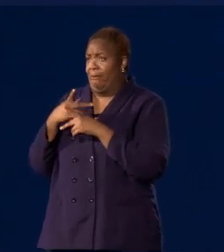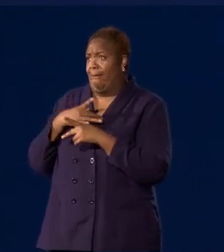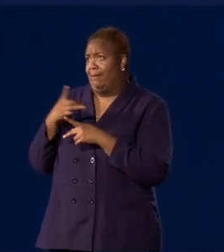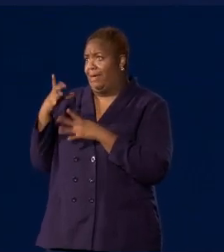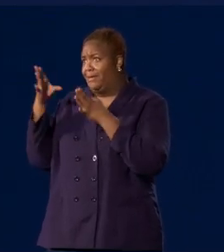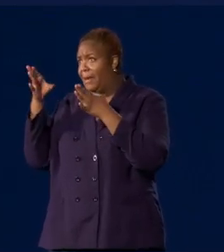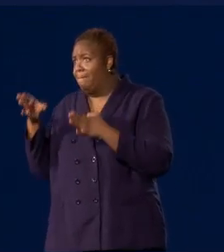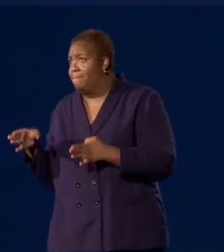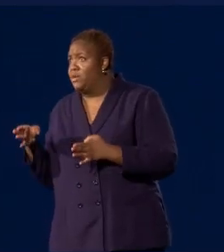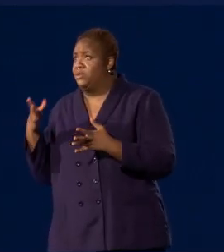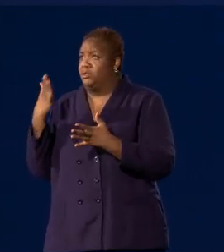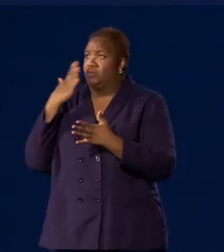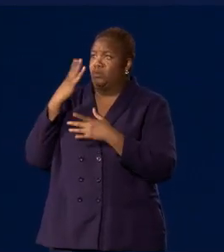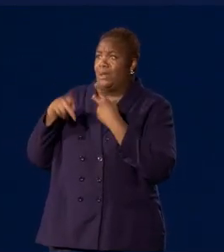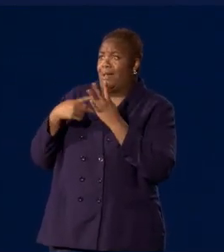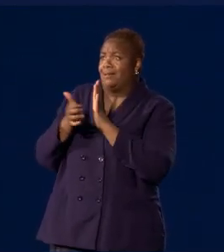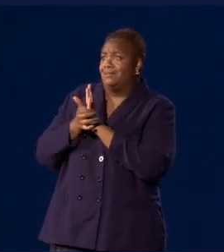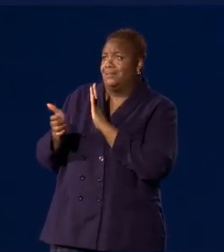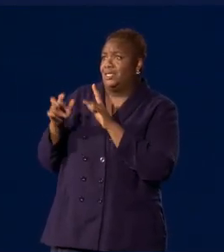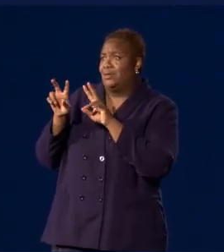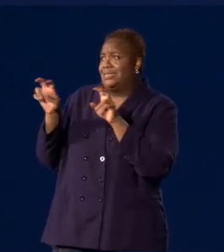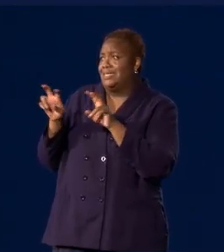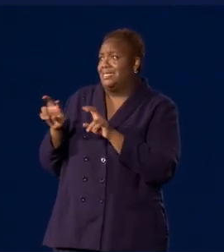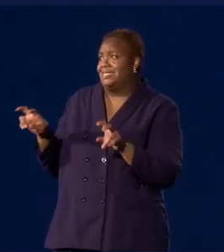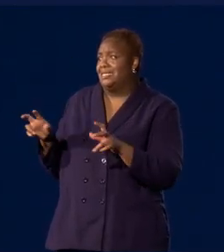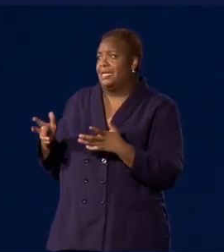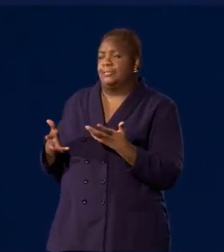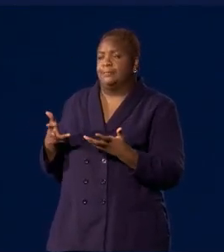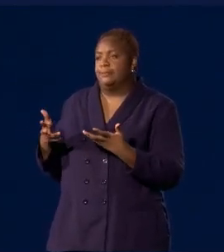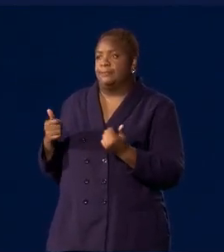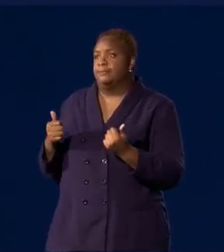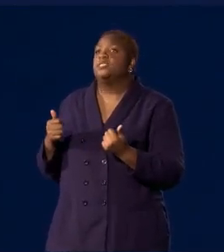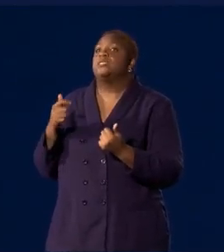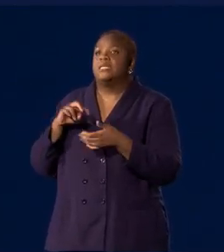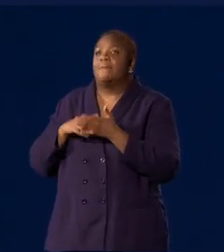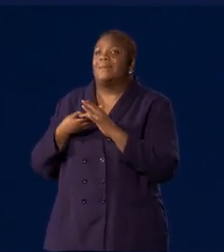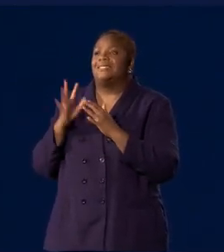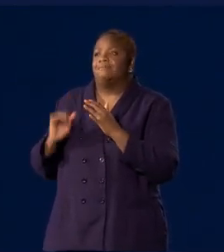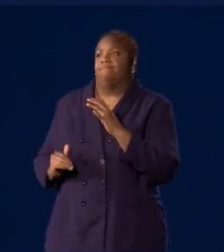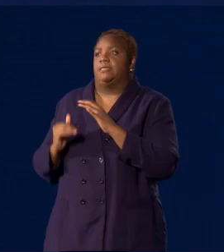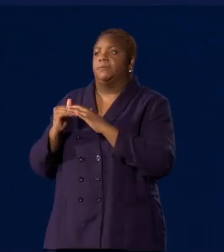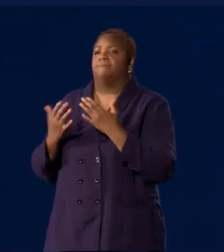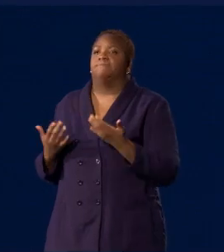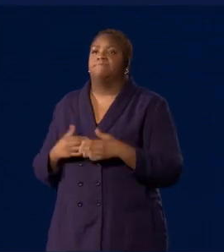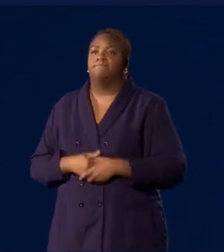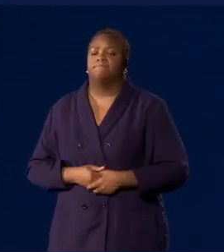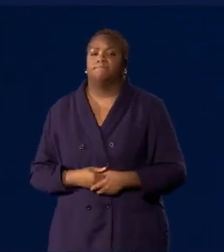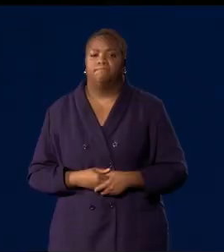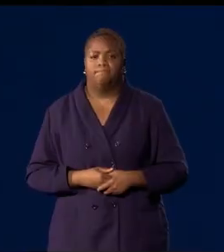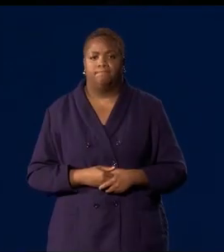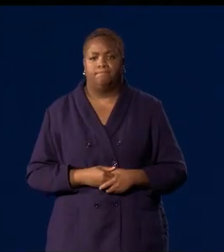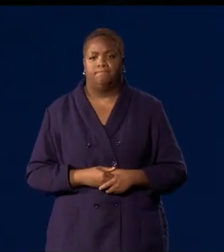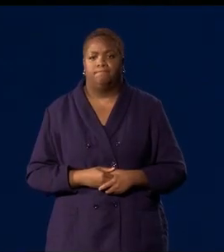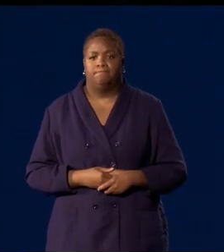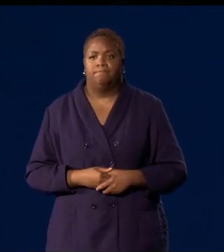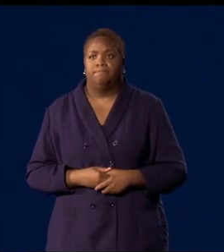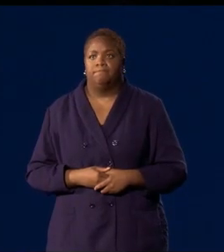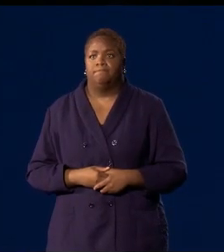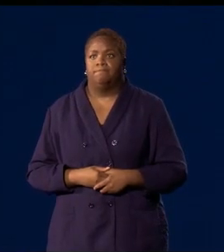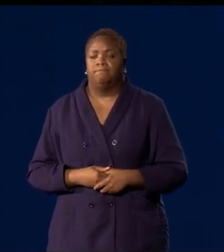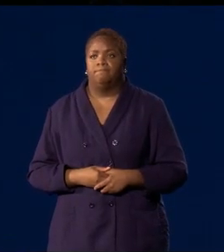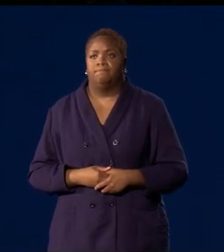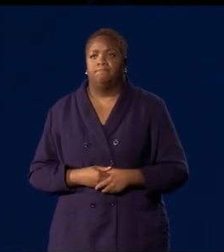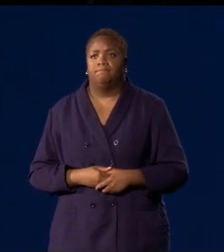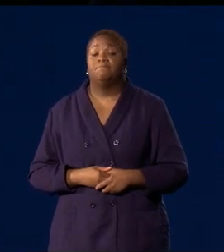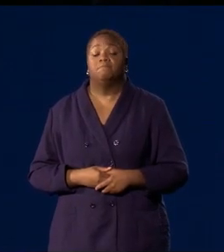of you know, skills need to be assessed along the way. So it's only going to get you so far. Even when you're asking